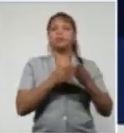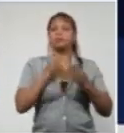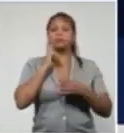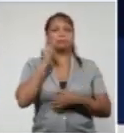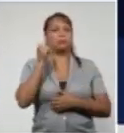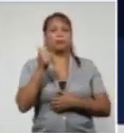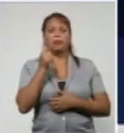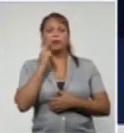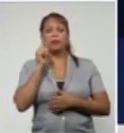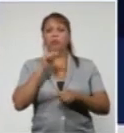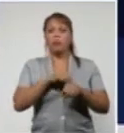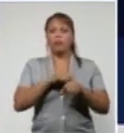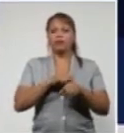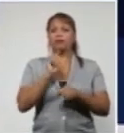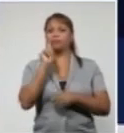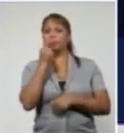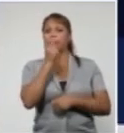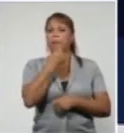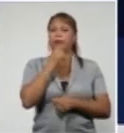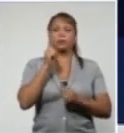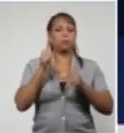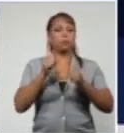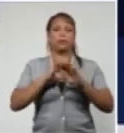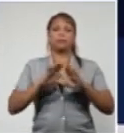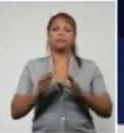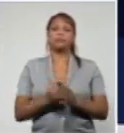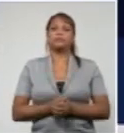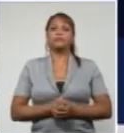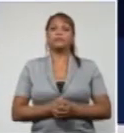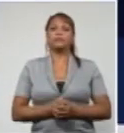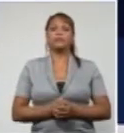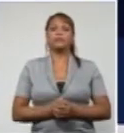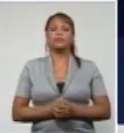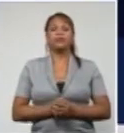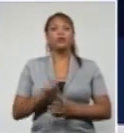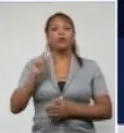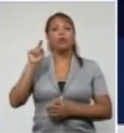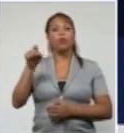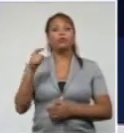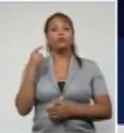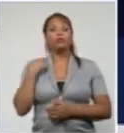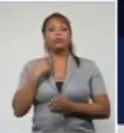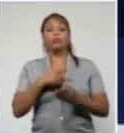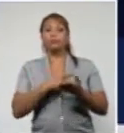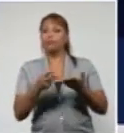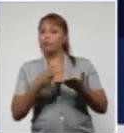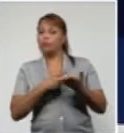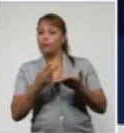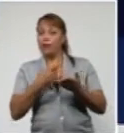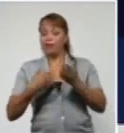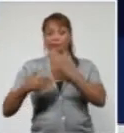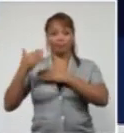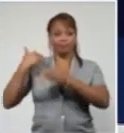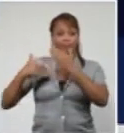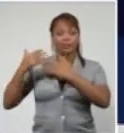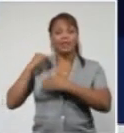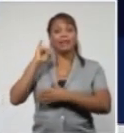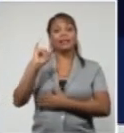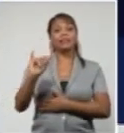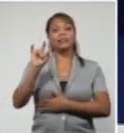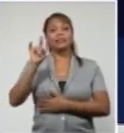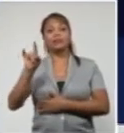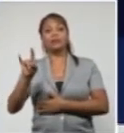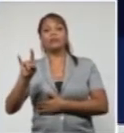years of age. 6 cases are between 40 and 59, and 3 are over the age